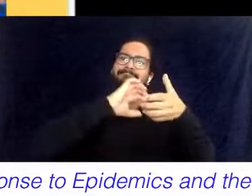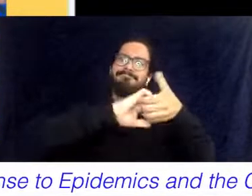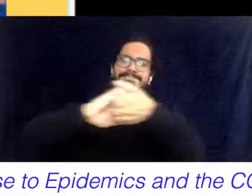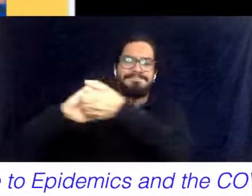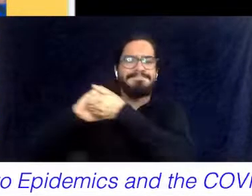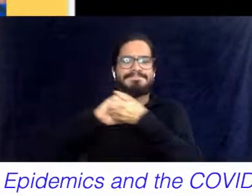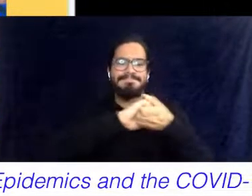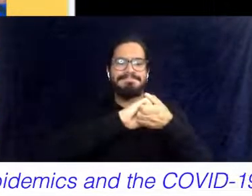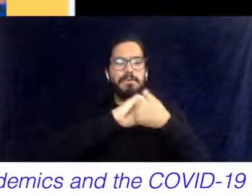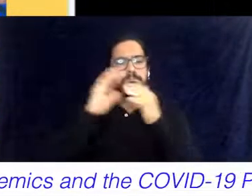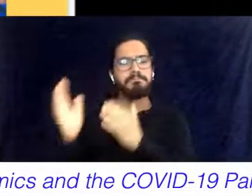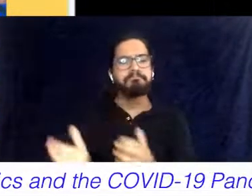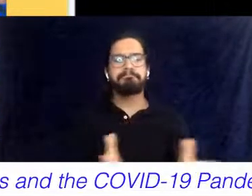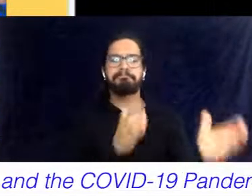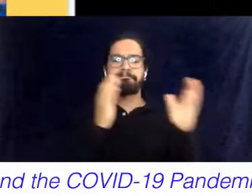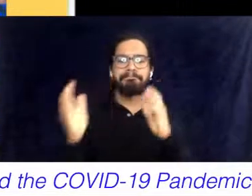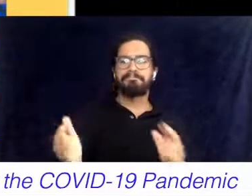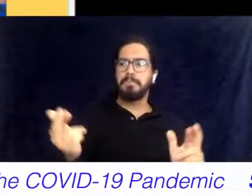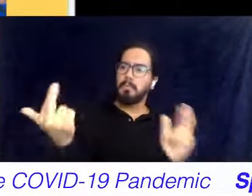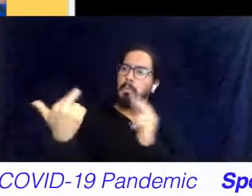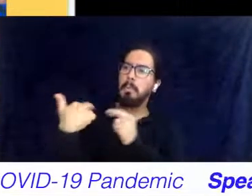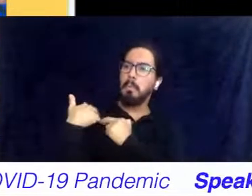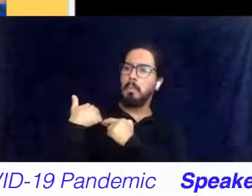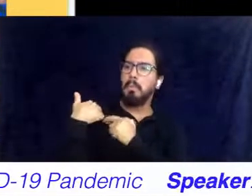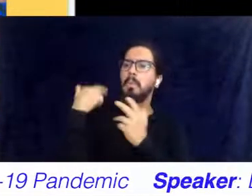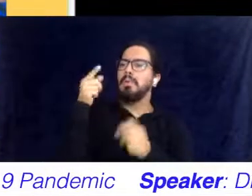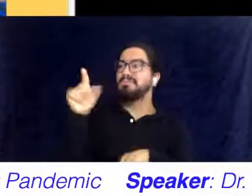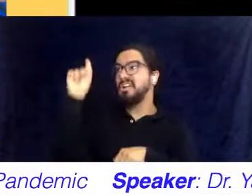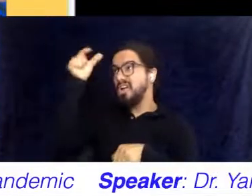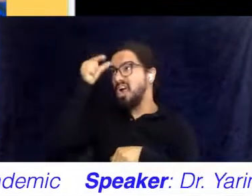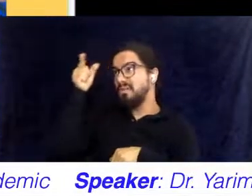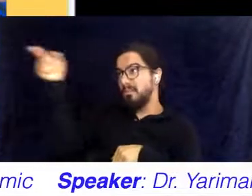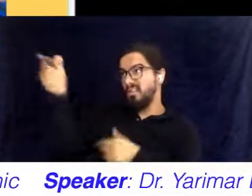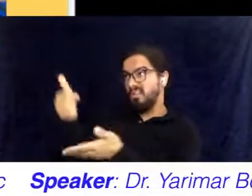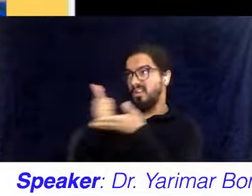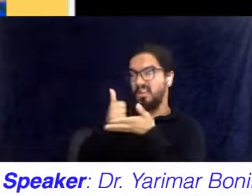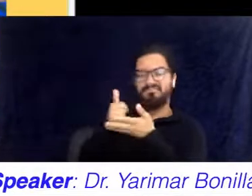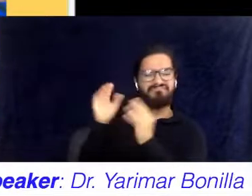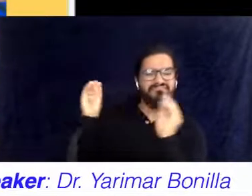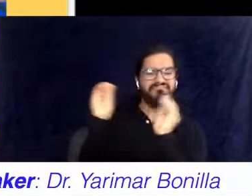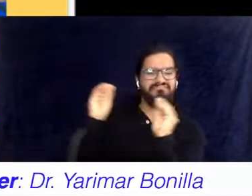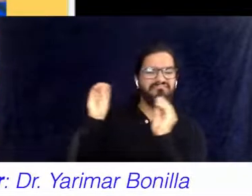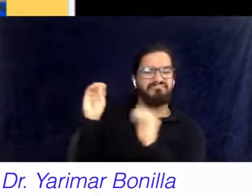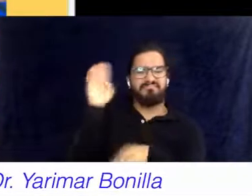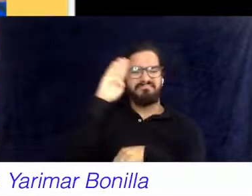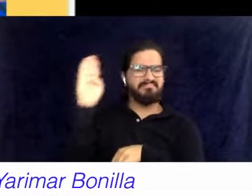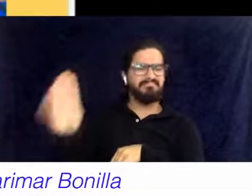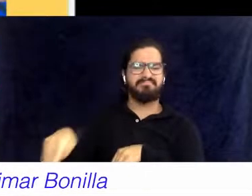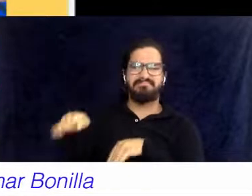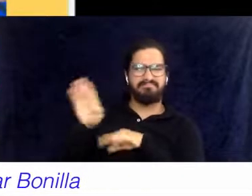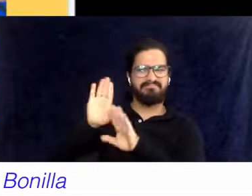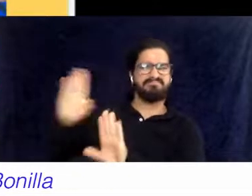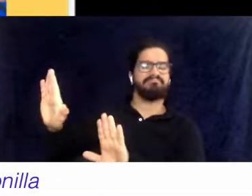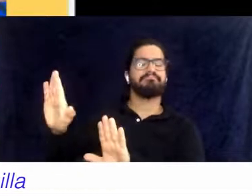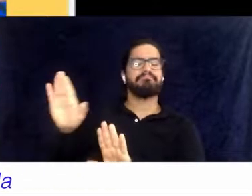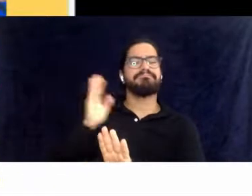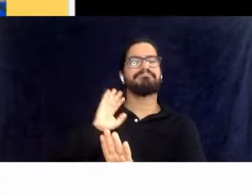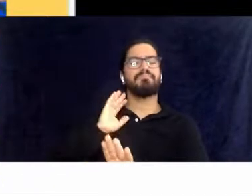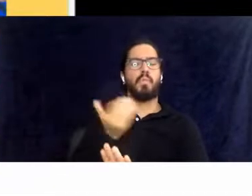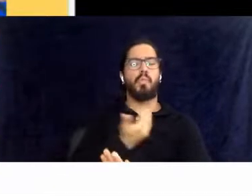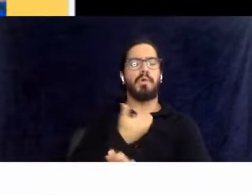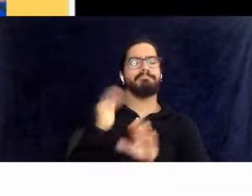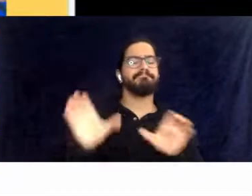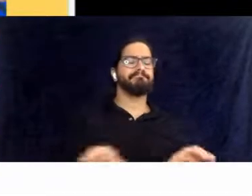we become used to the government not attending to our needs, not caring for us, absolving itself of